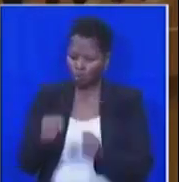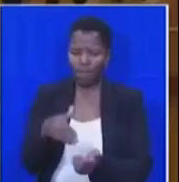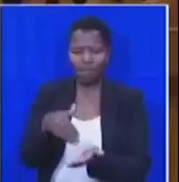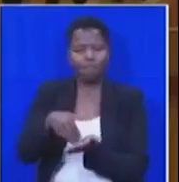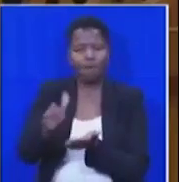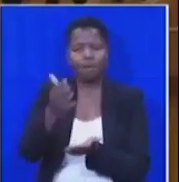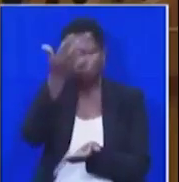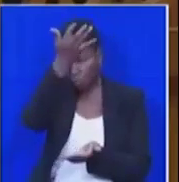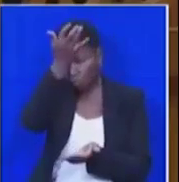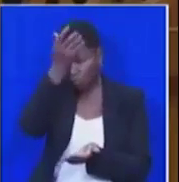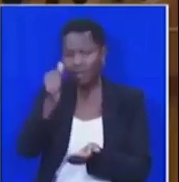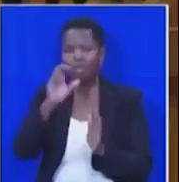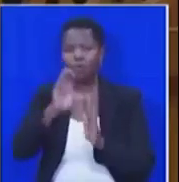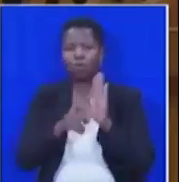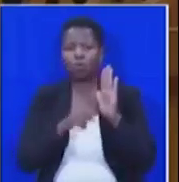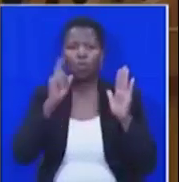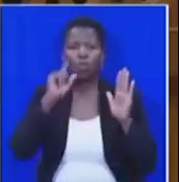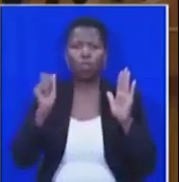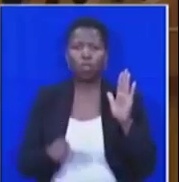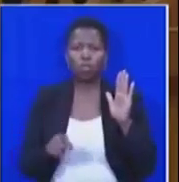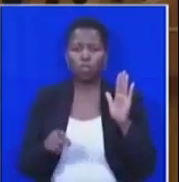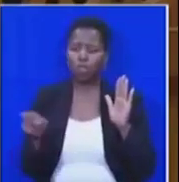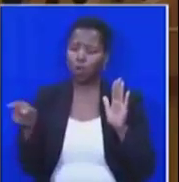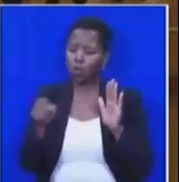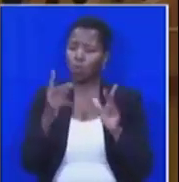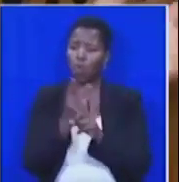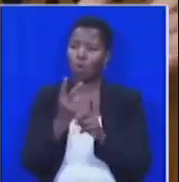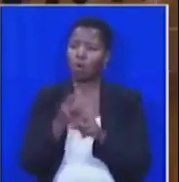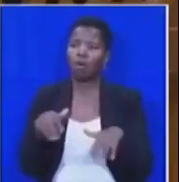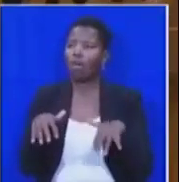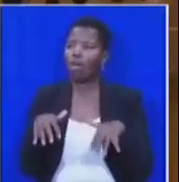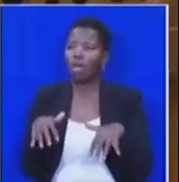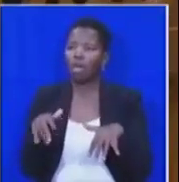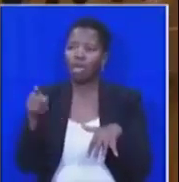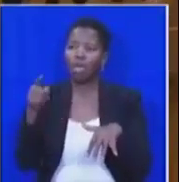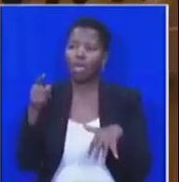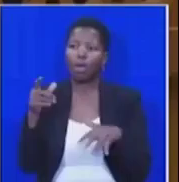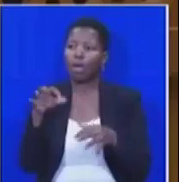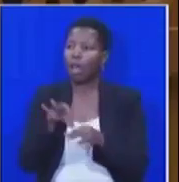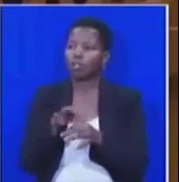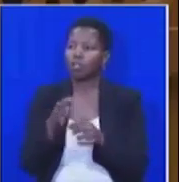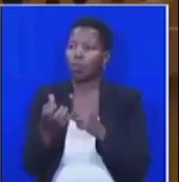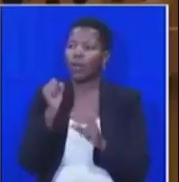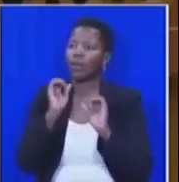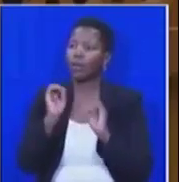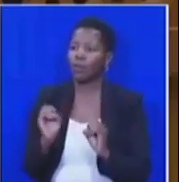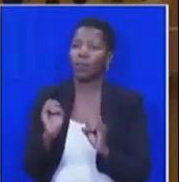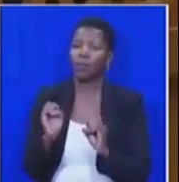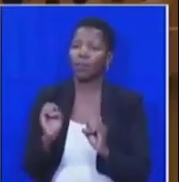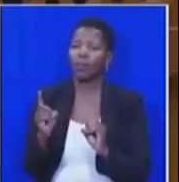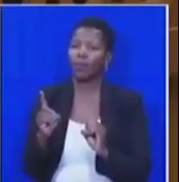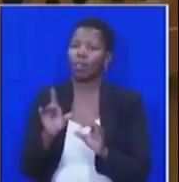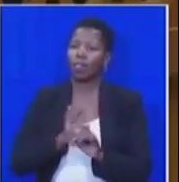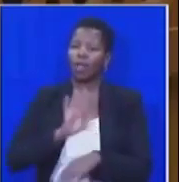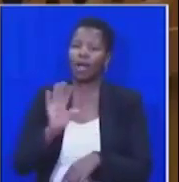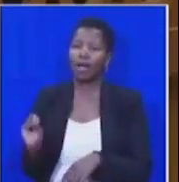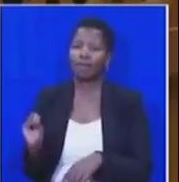You've bottled both of them. You're fast becoming yesterday's man. And so now we obviously